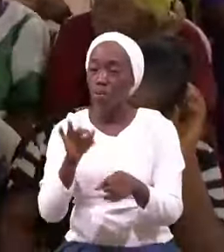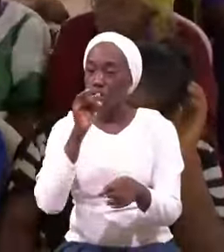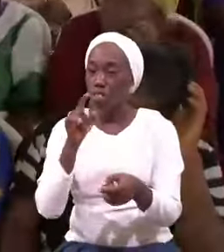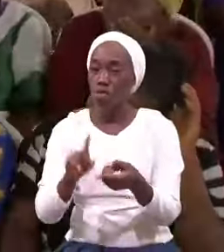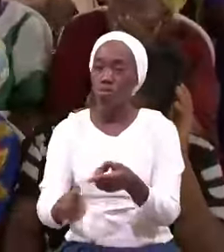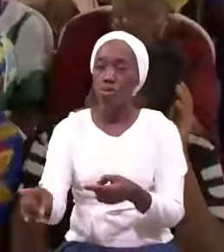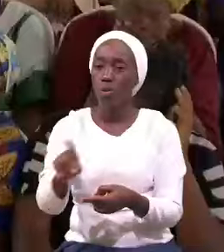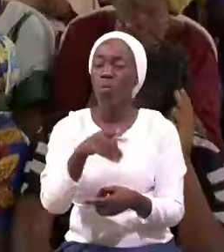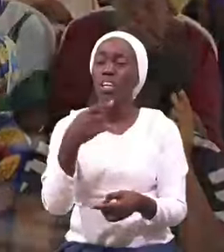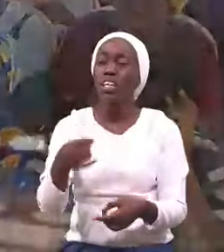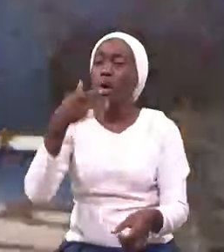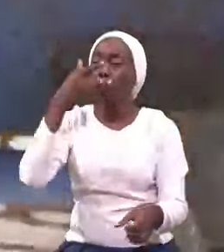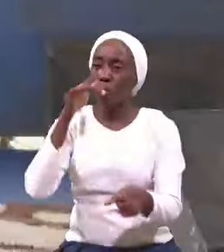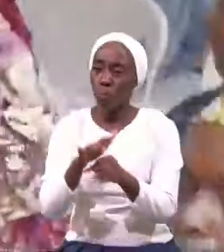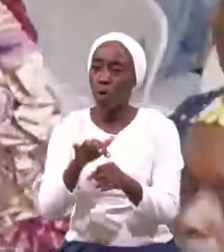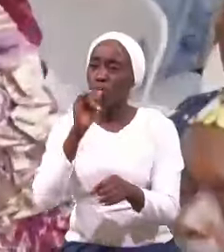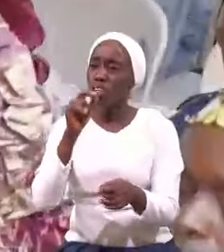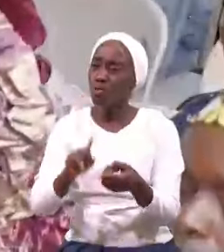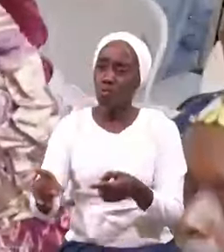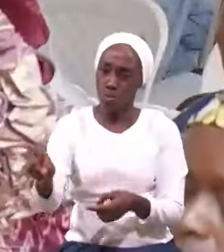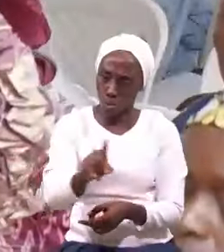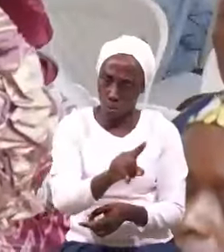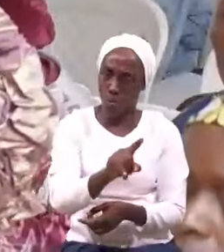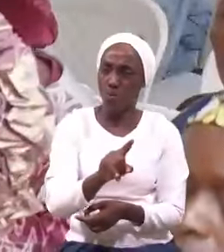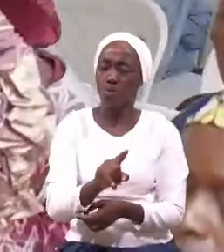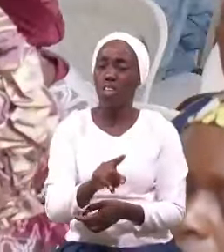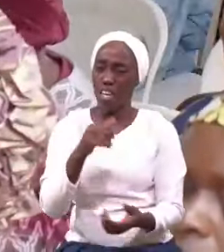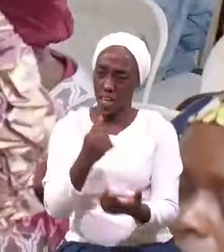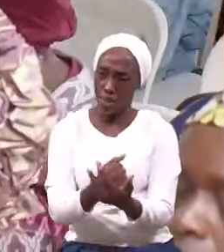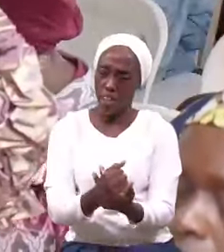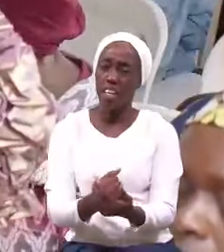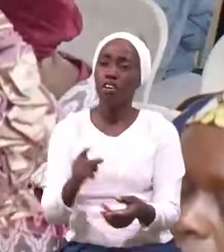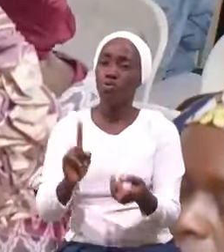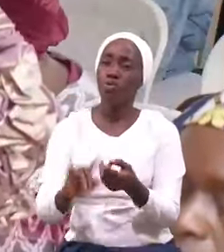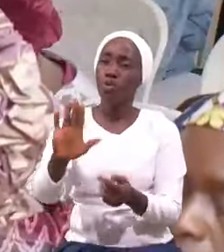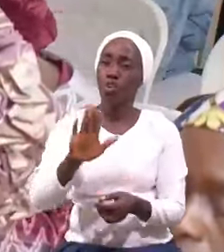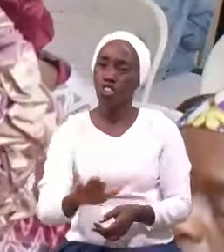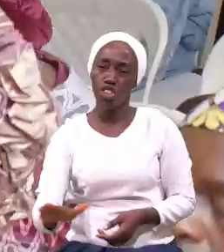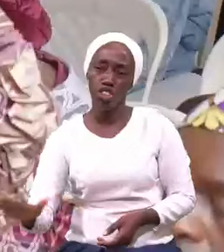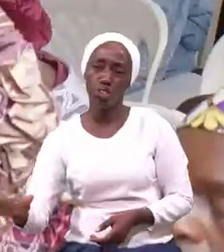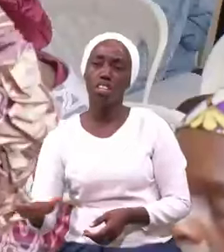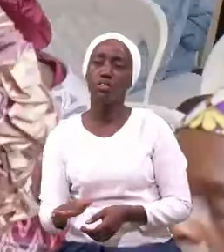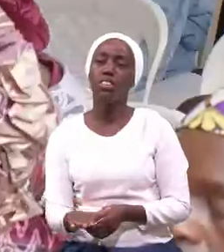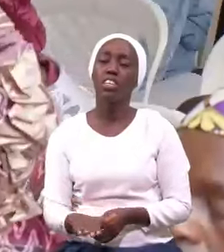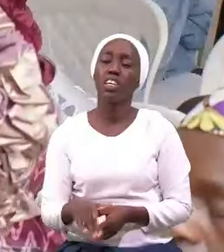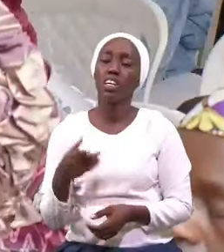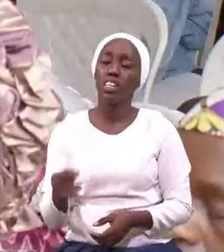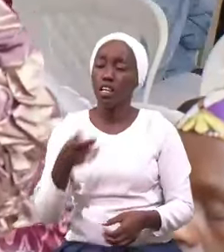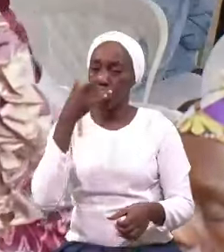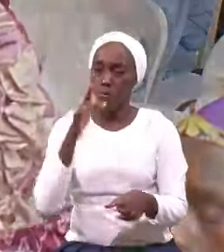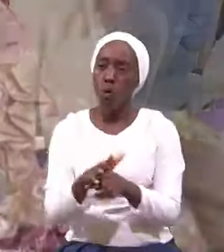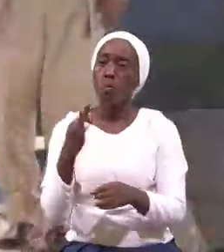The promise is unto you. And to your children. The promise of